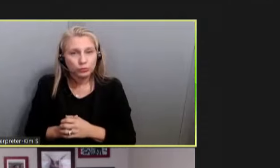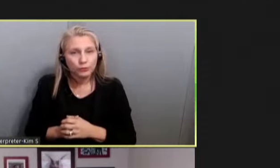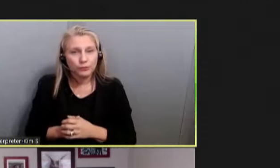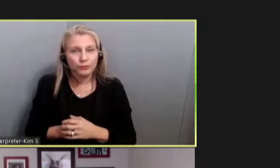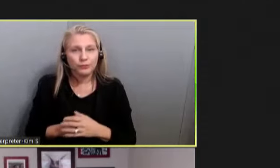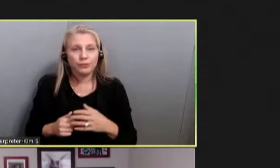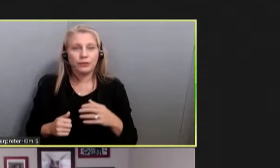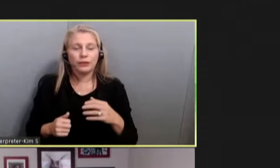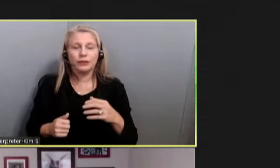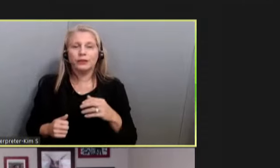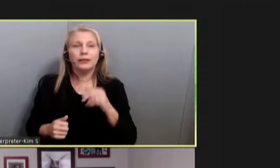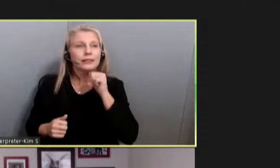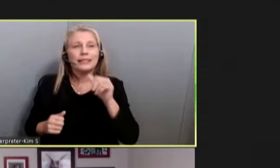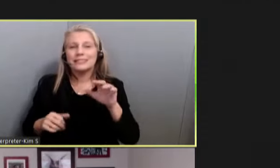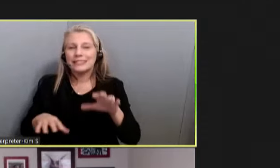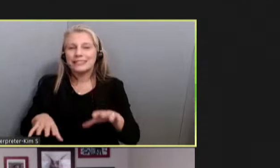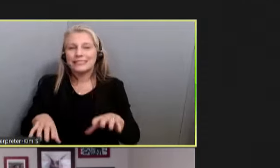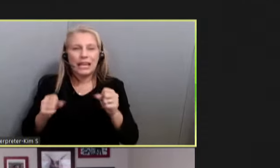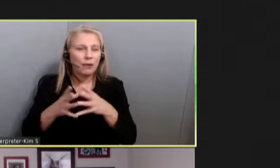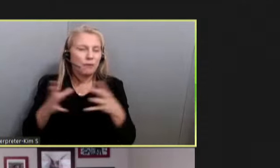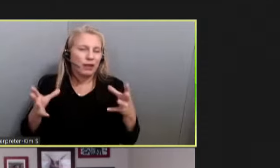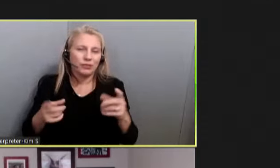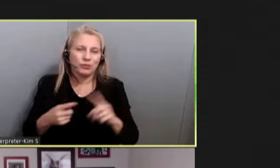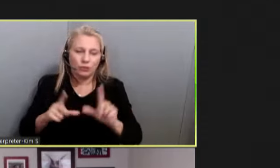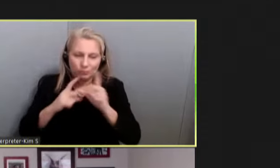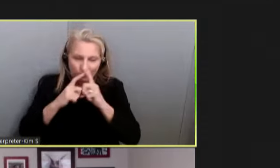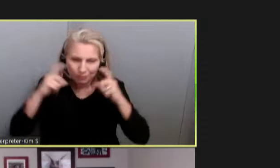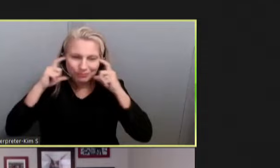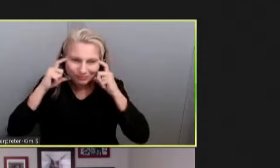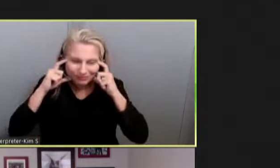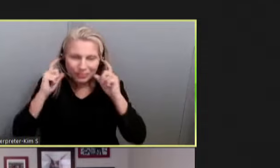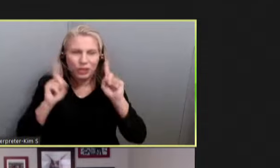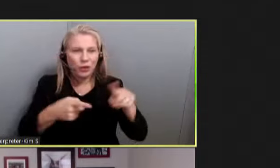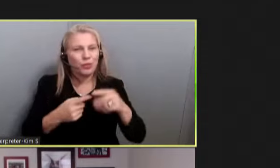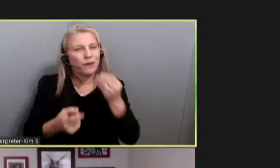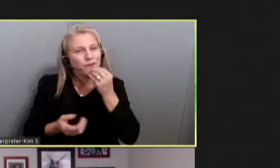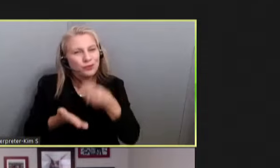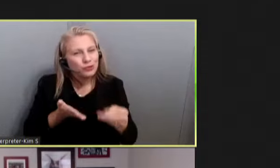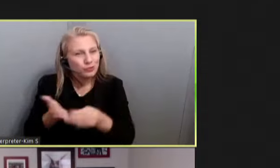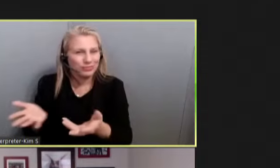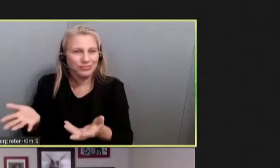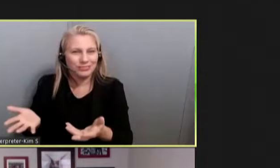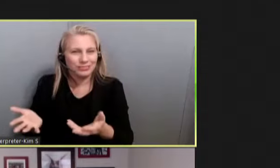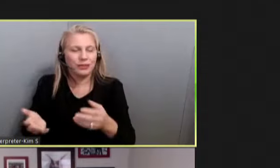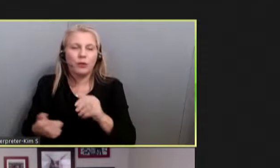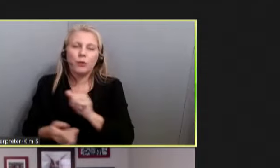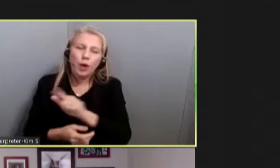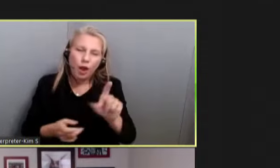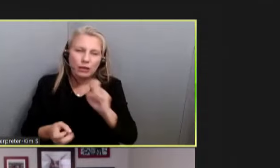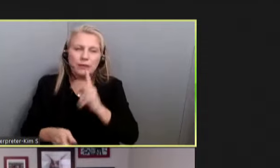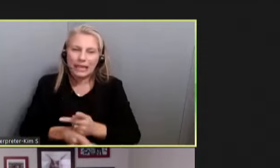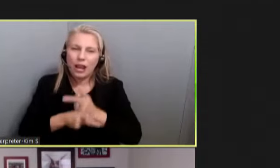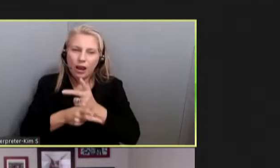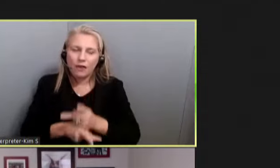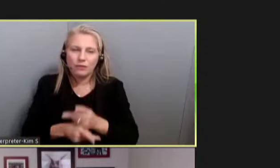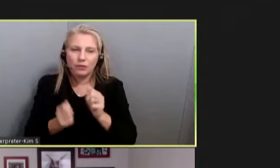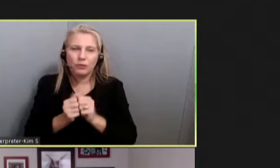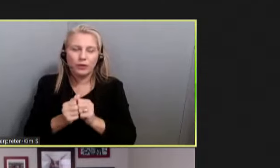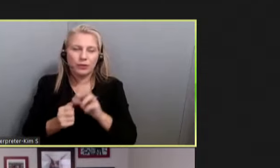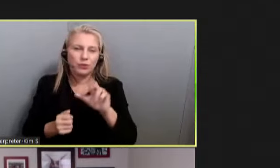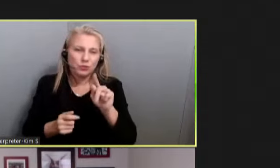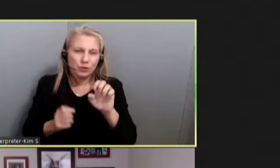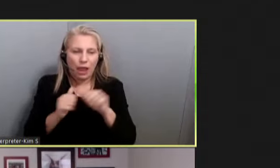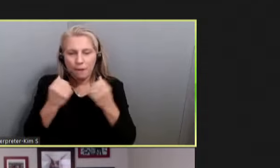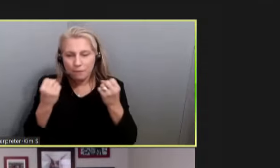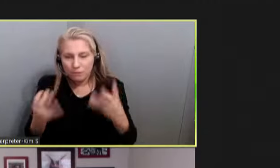And it doesn't take that much to put on a mask when you go to the grocery store. And we all need to be careful right now with the rates of disease that we see in